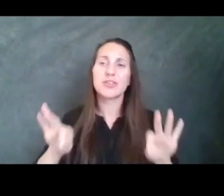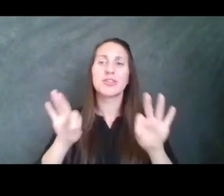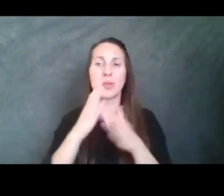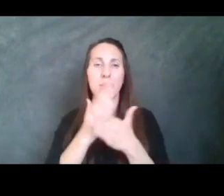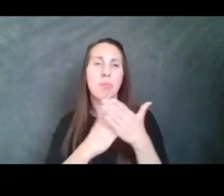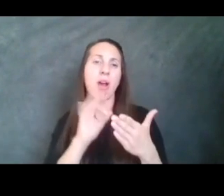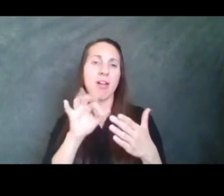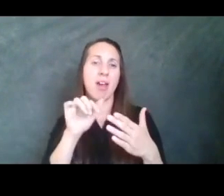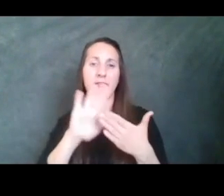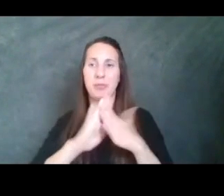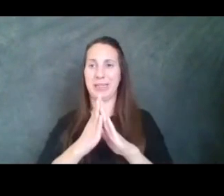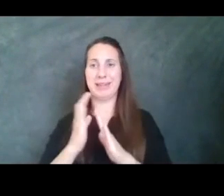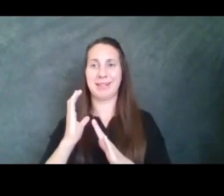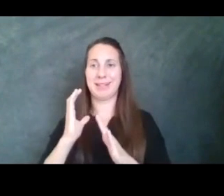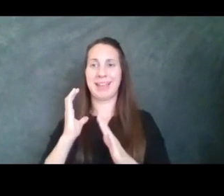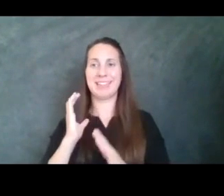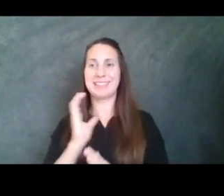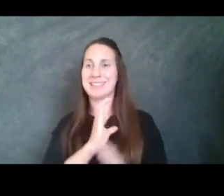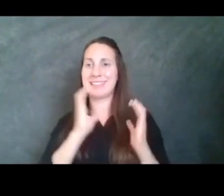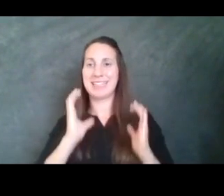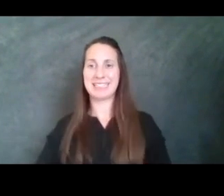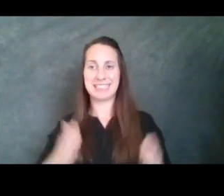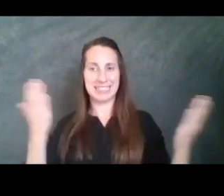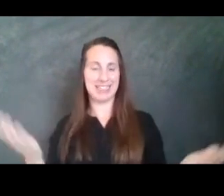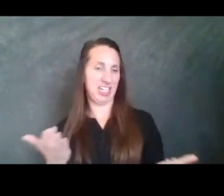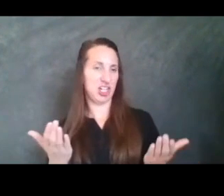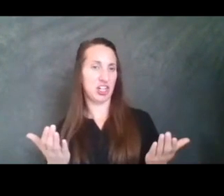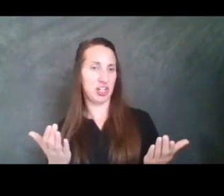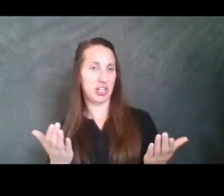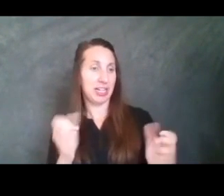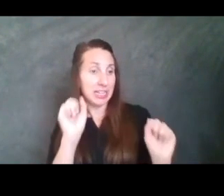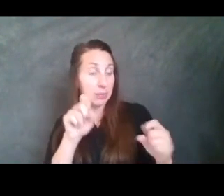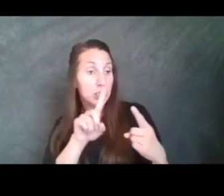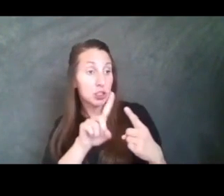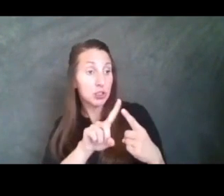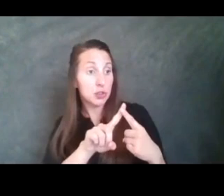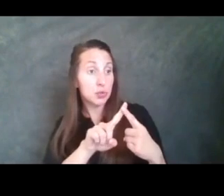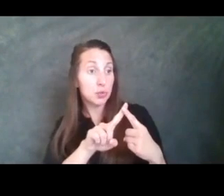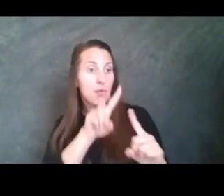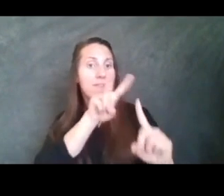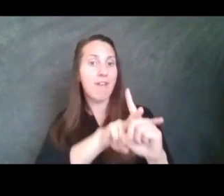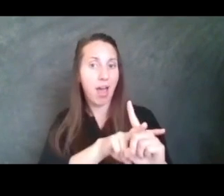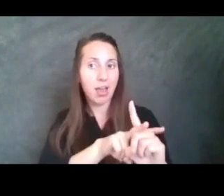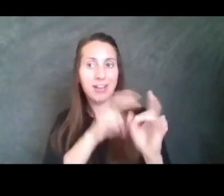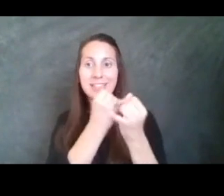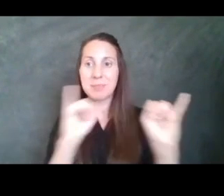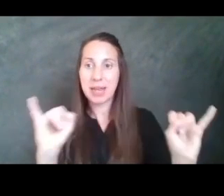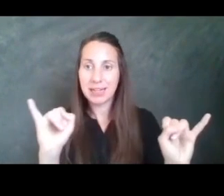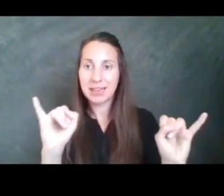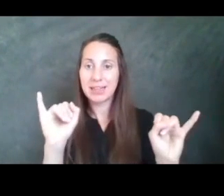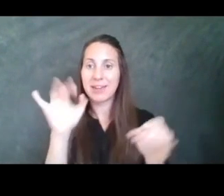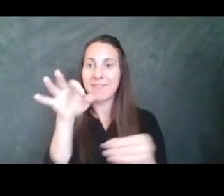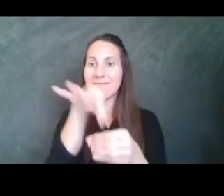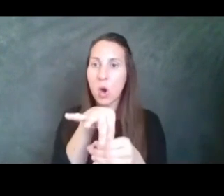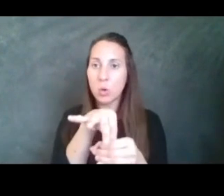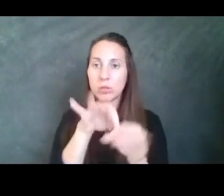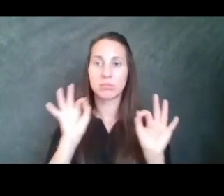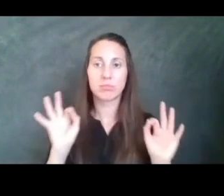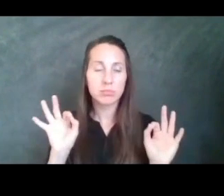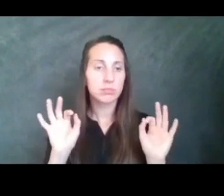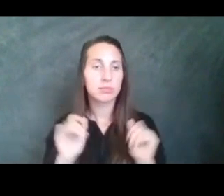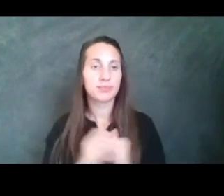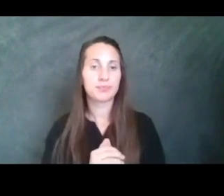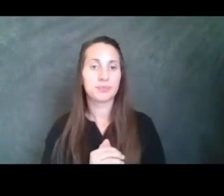this country, to have the ability to file independently of vote. And it gives